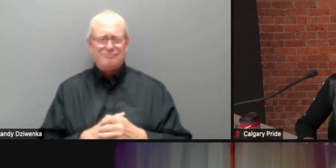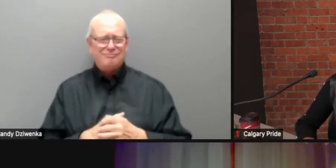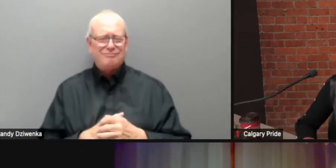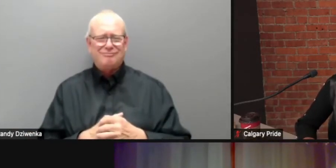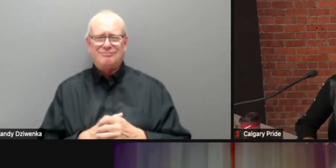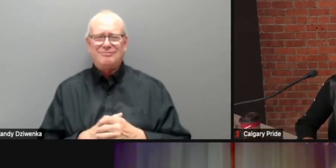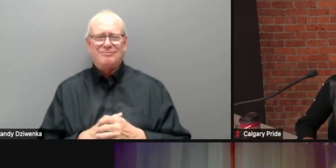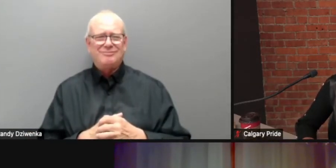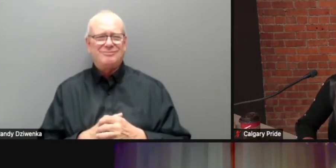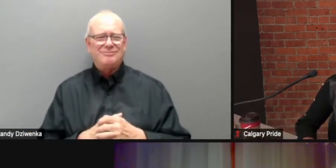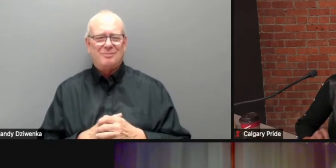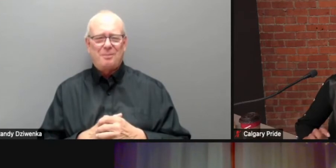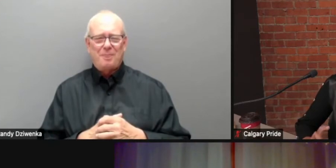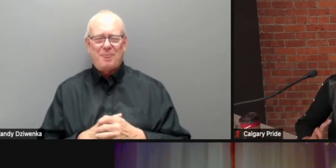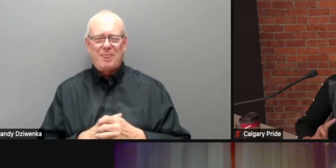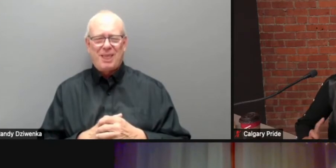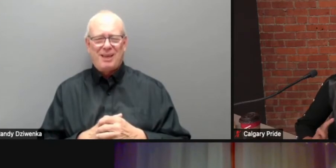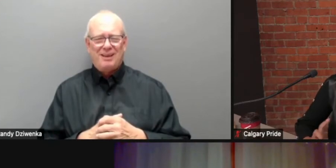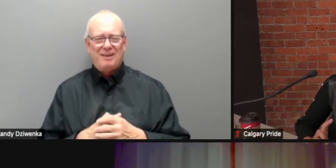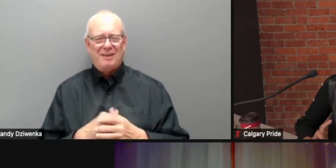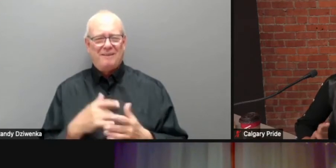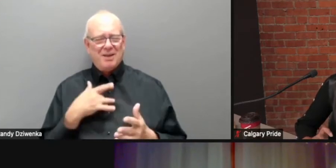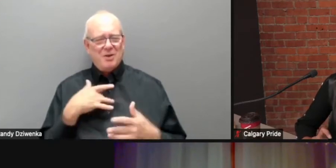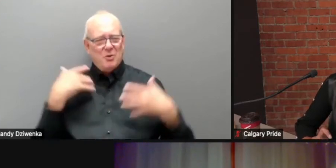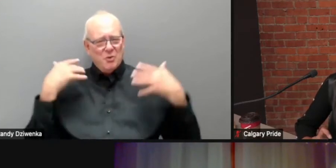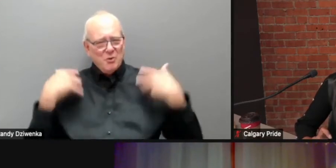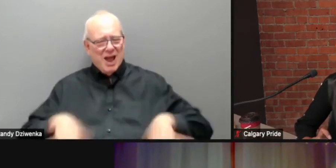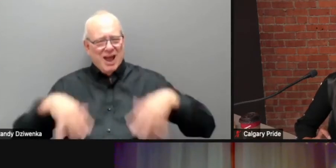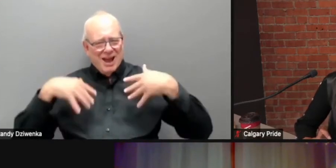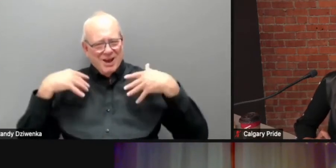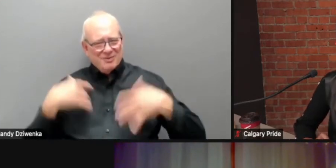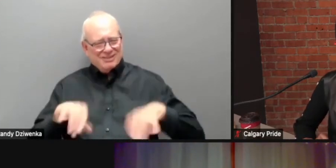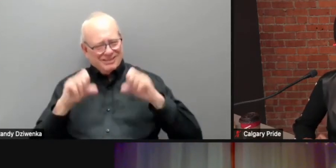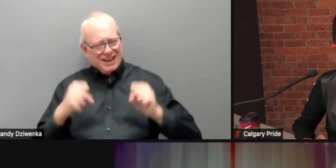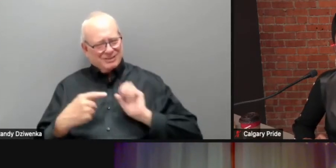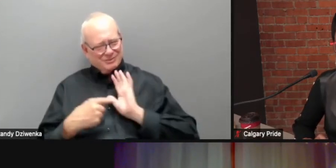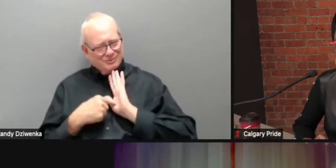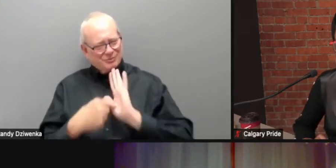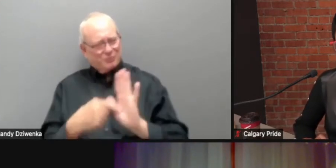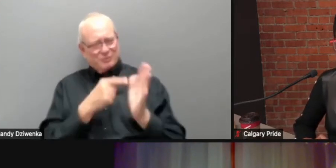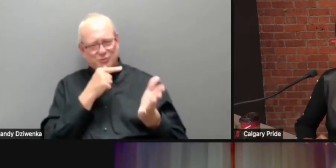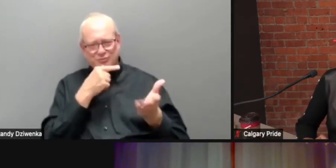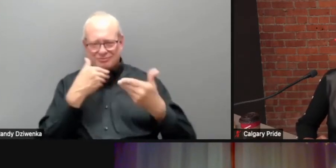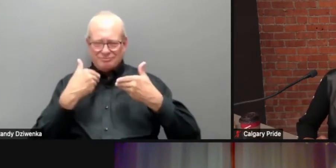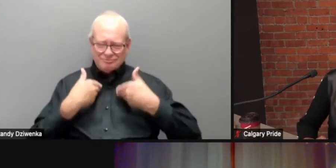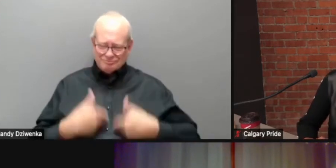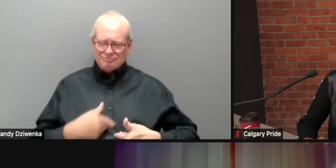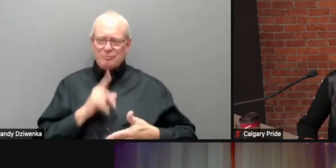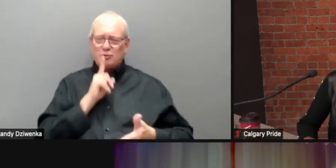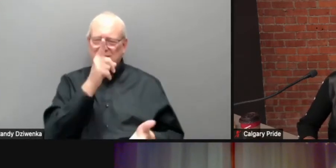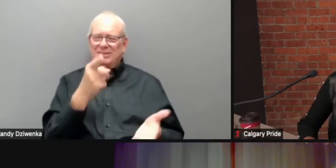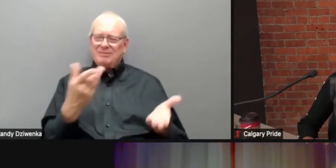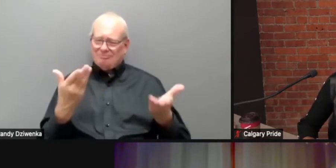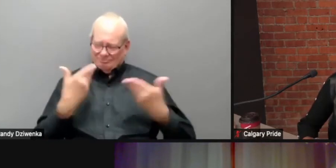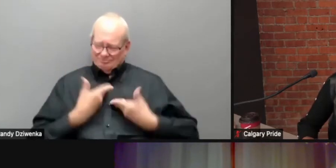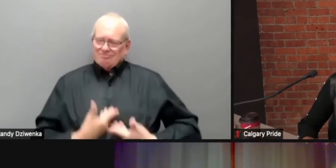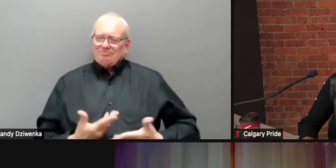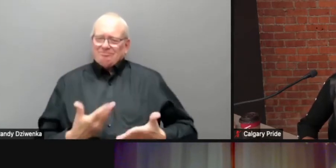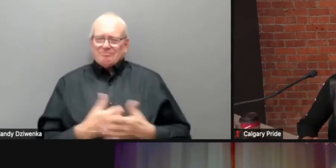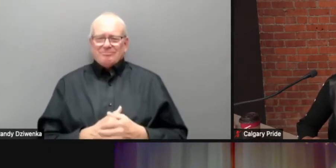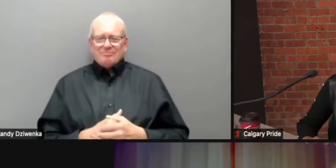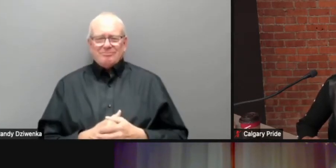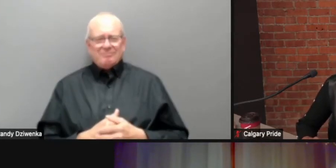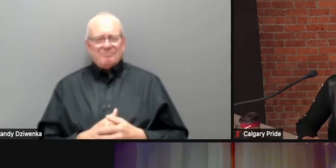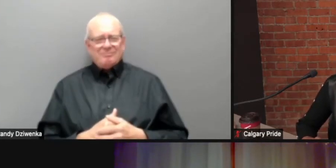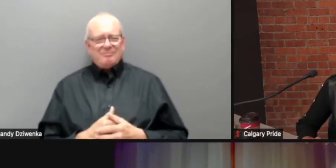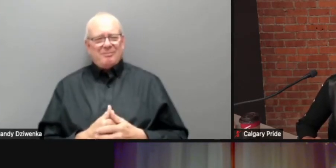too, right? That affords that relationship building that's really authentic and deep, that's there no matter whether it's good times or